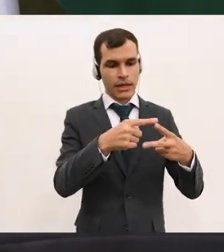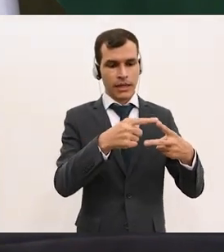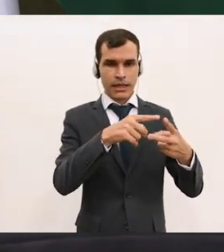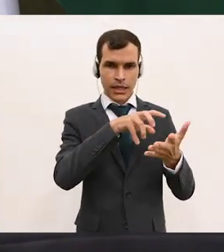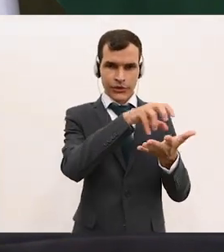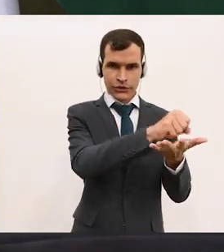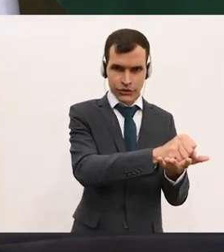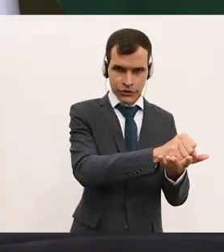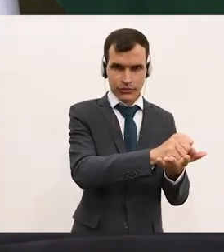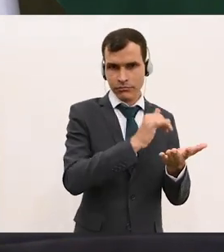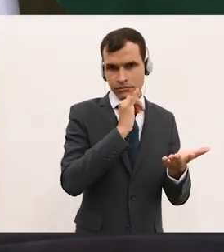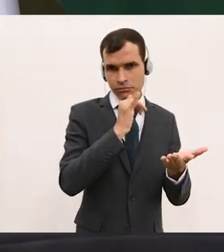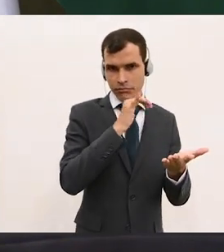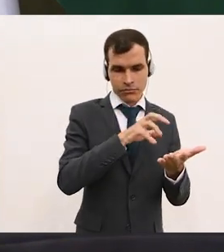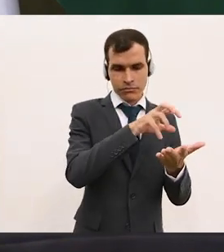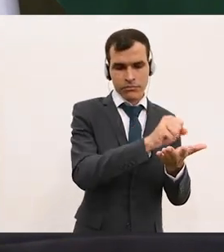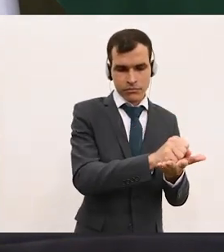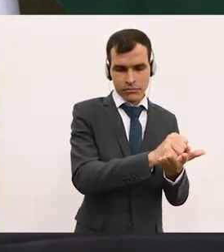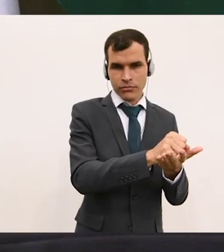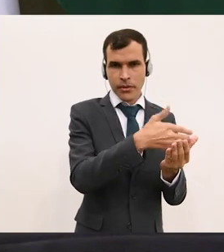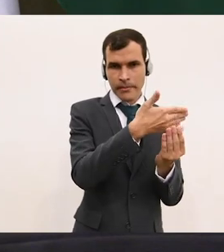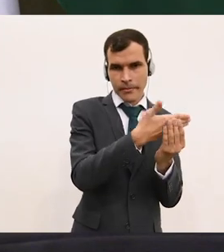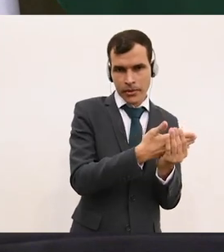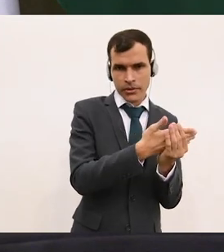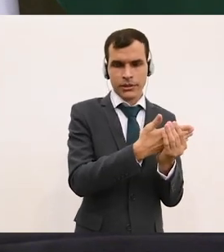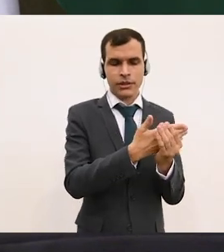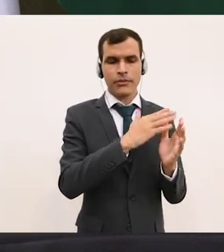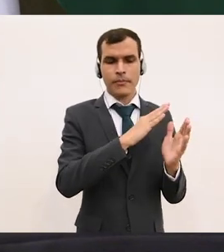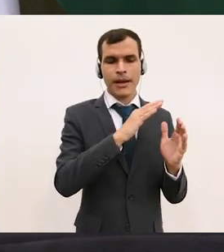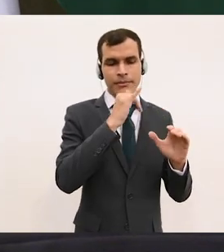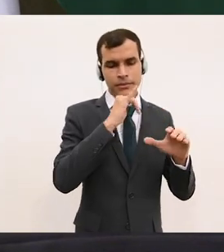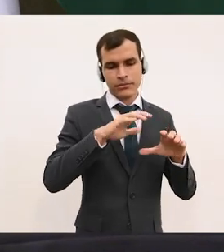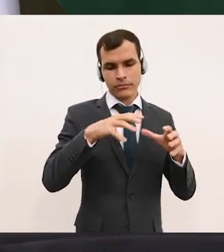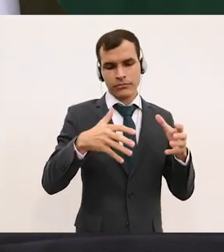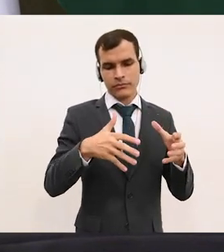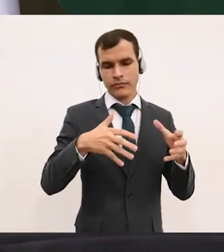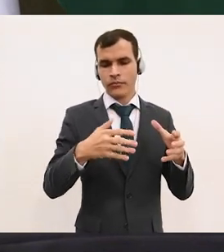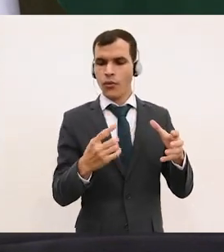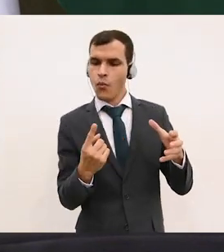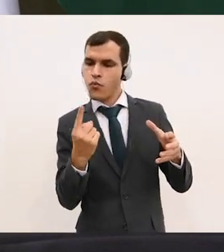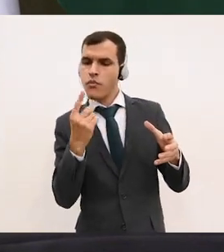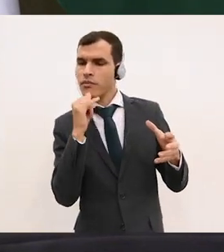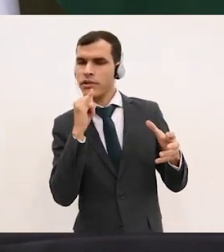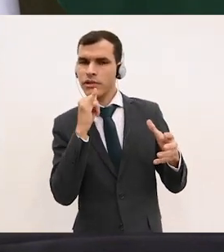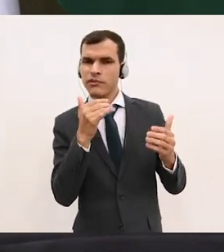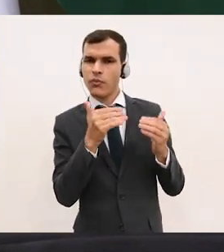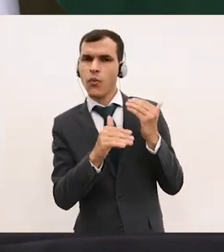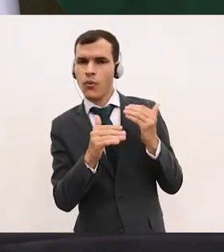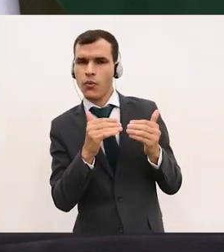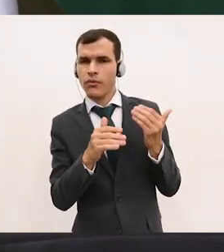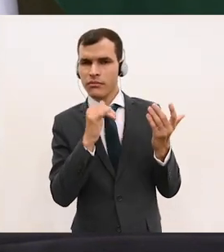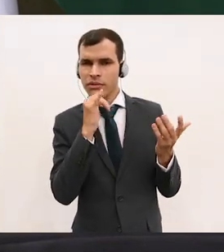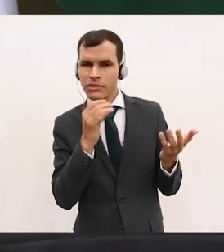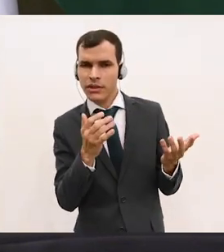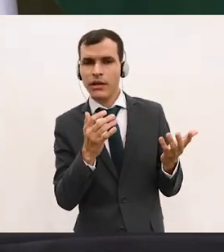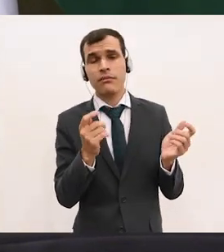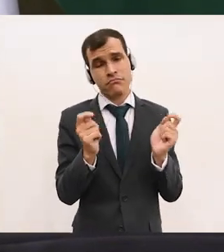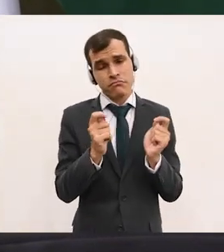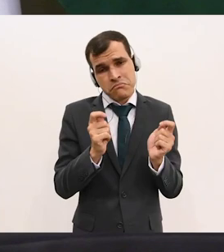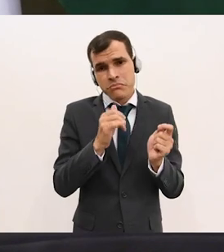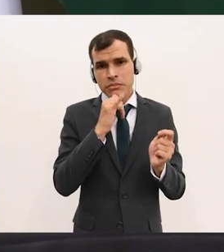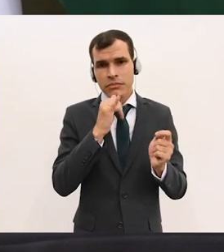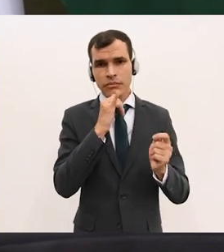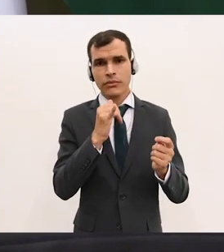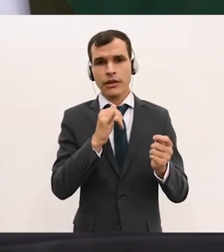not accept the outcome of that case can appeal it into the void because the appellate body is not working.